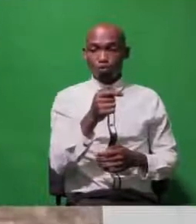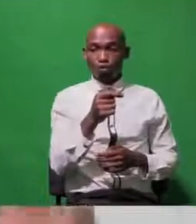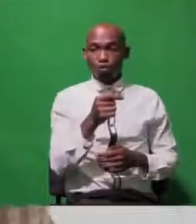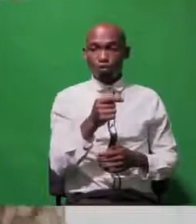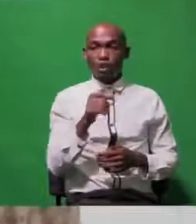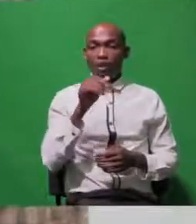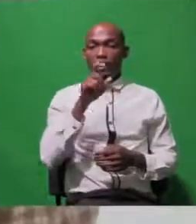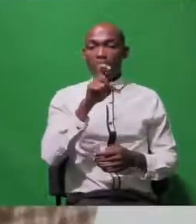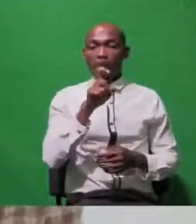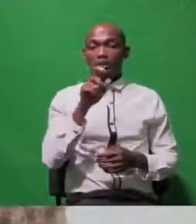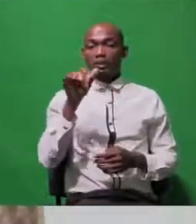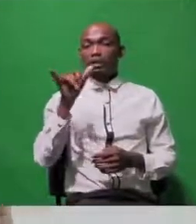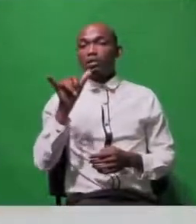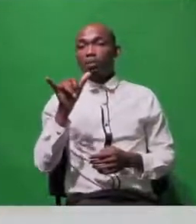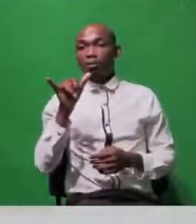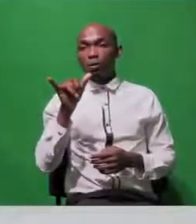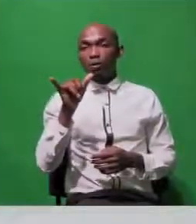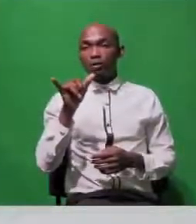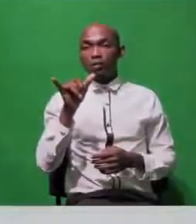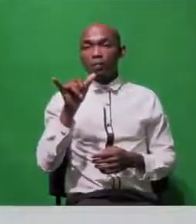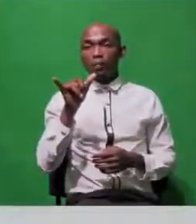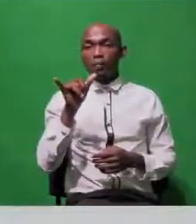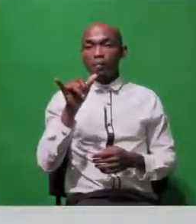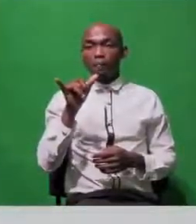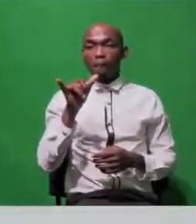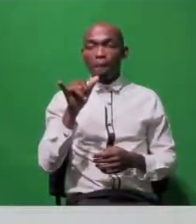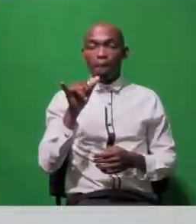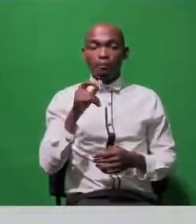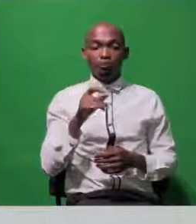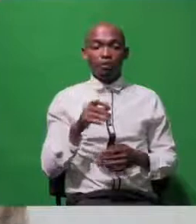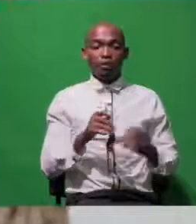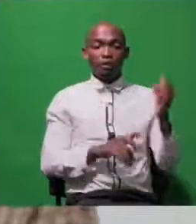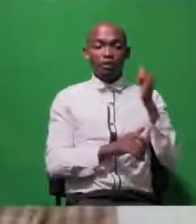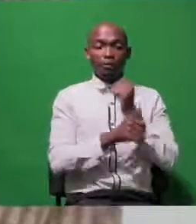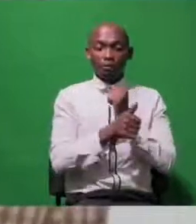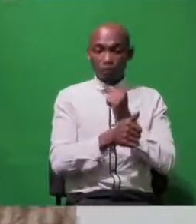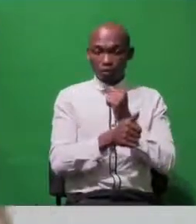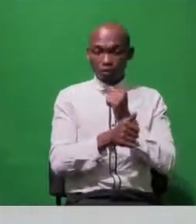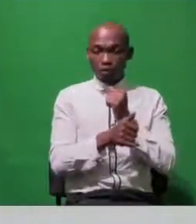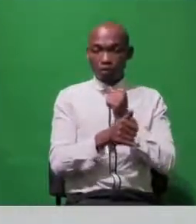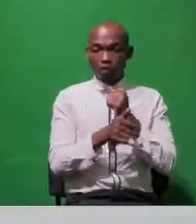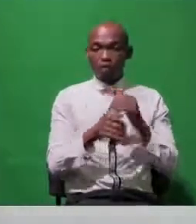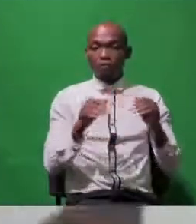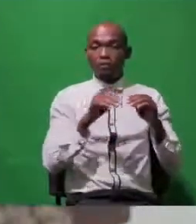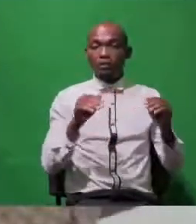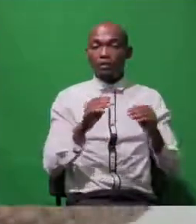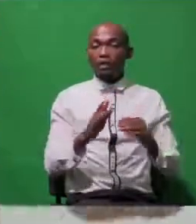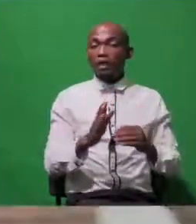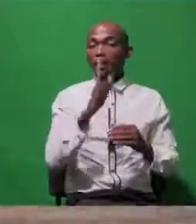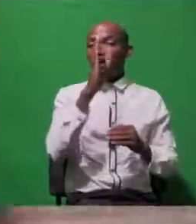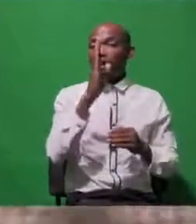y plane, where x represents the horizontal line and the y represents the vertical line.